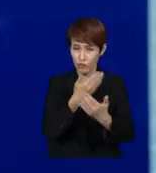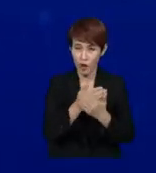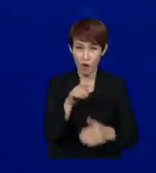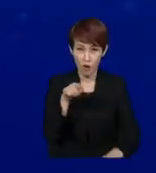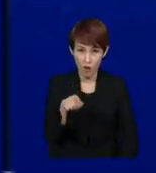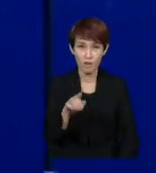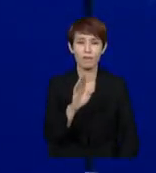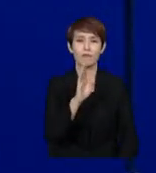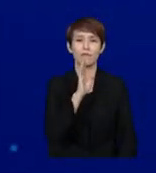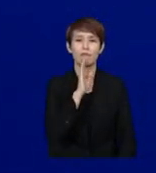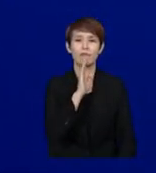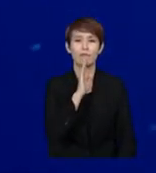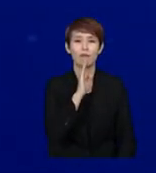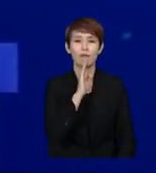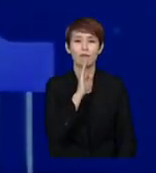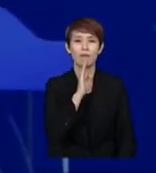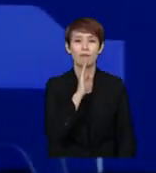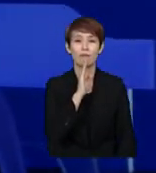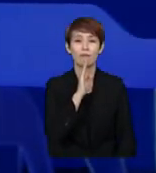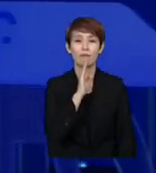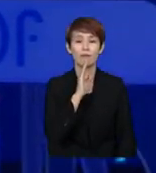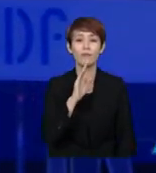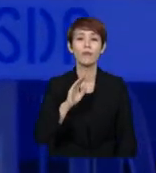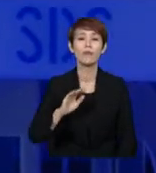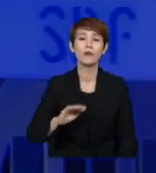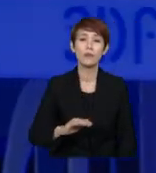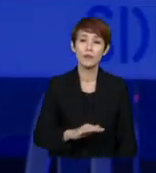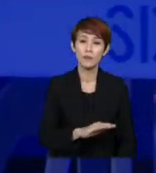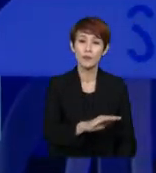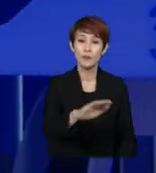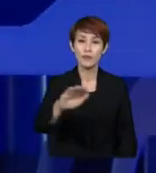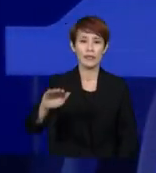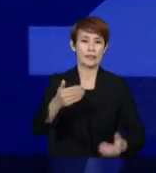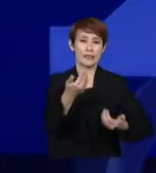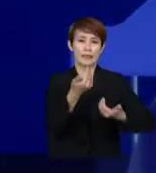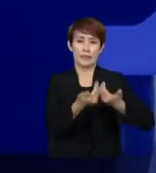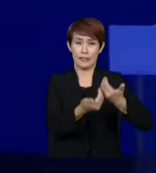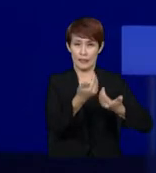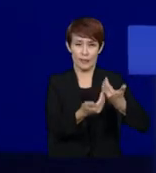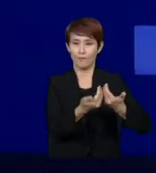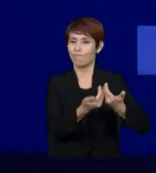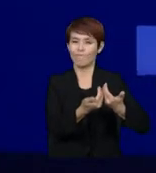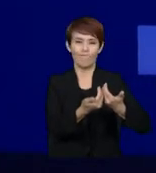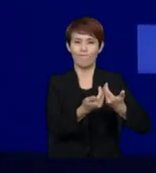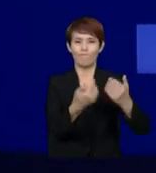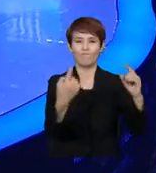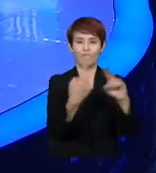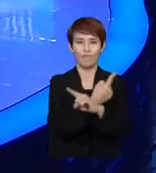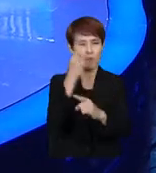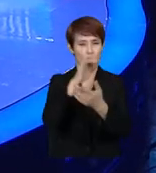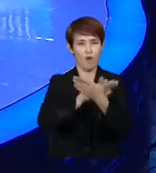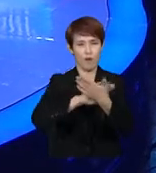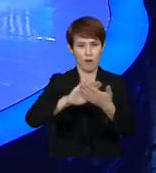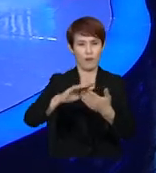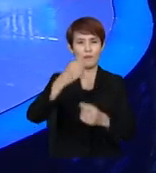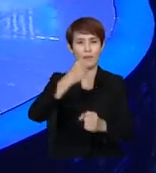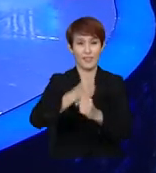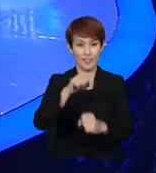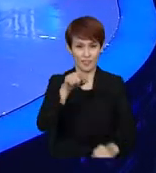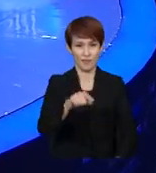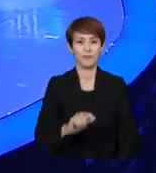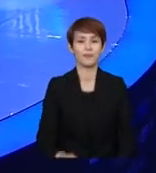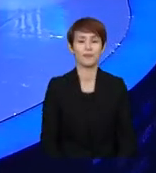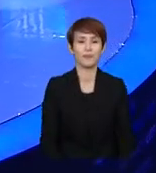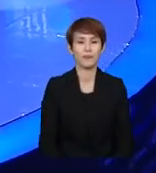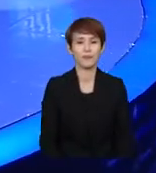democracy enables us to process conflict in a peaceful way. And furthermore, ideally,